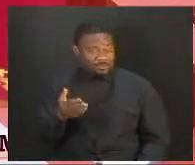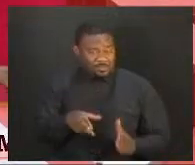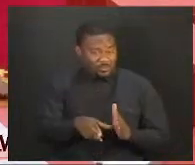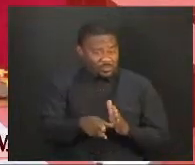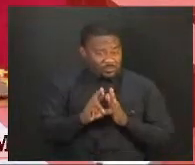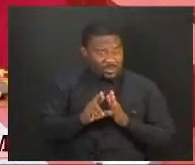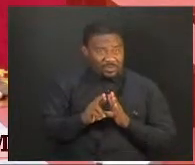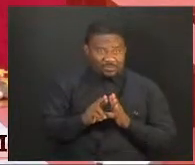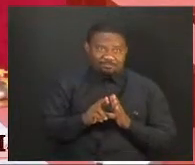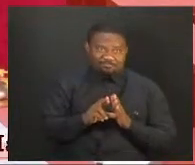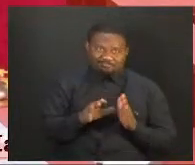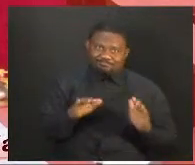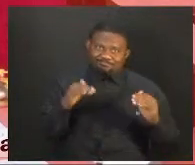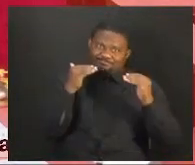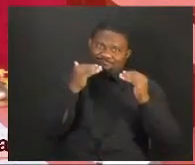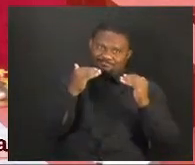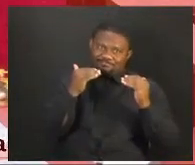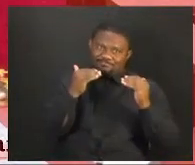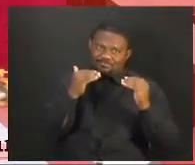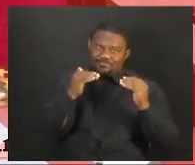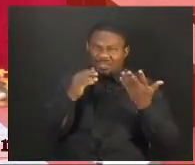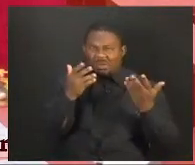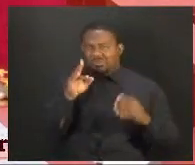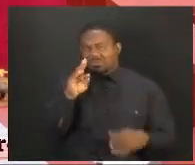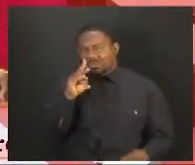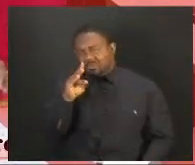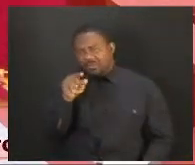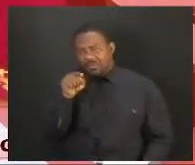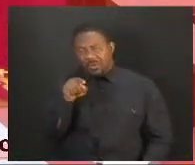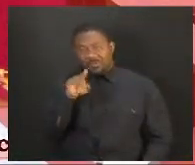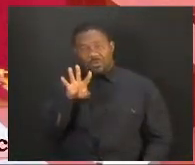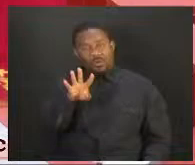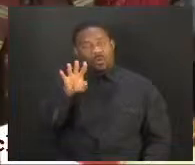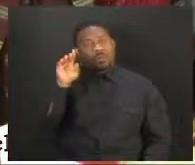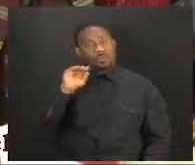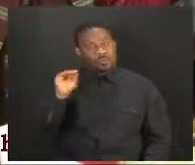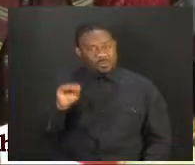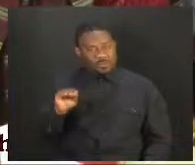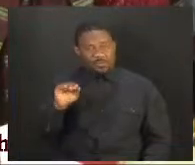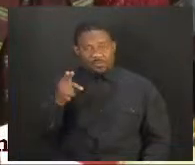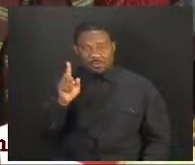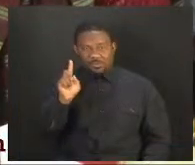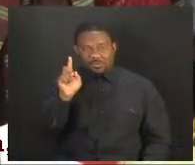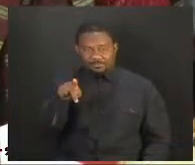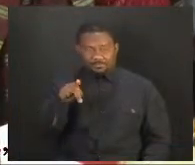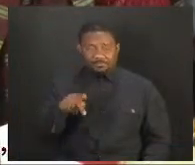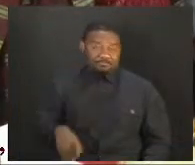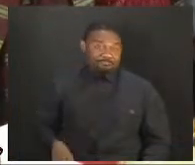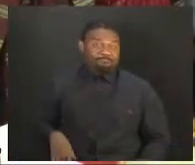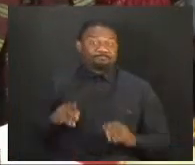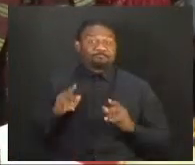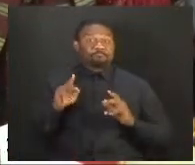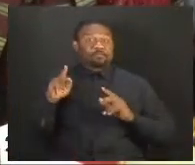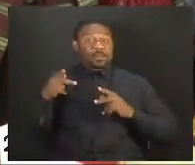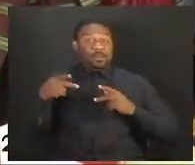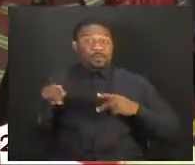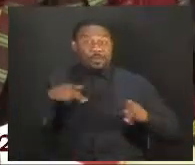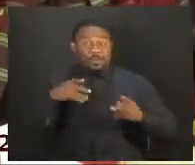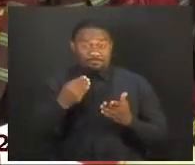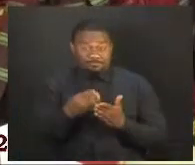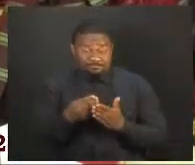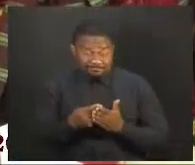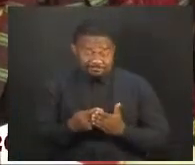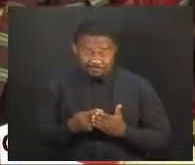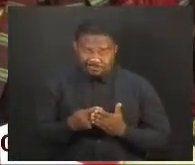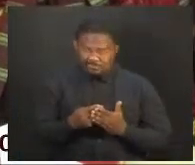177.2 billion Ghana cedis, or 17.4% of GDP. The performance was mainly driven by higher